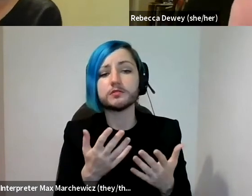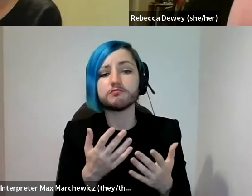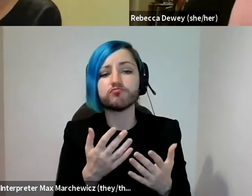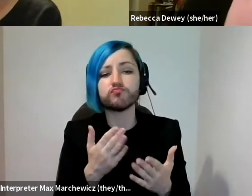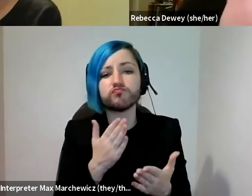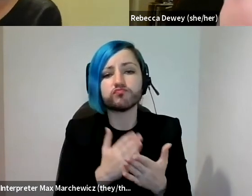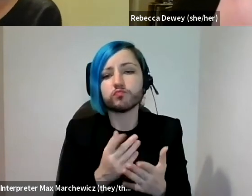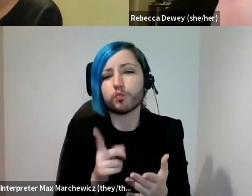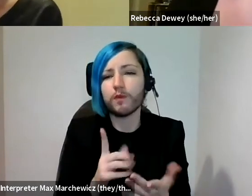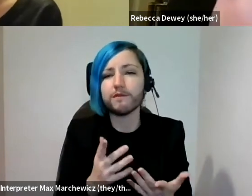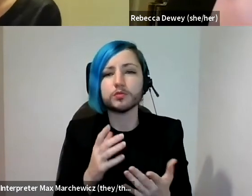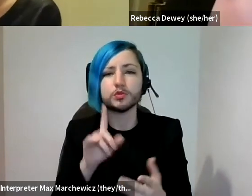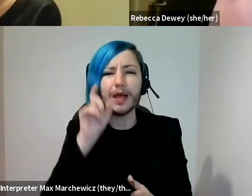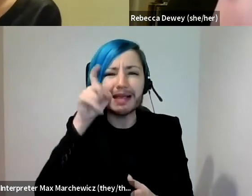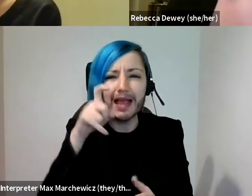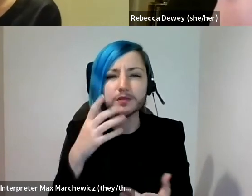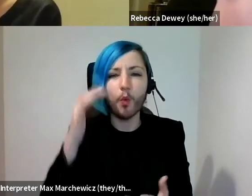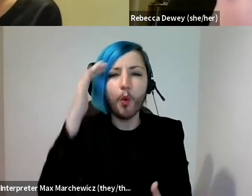guess or predict what the source